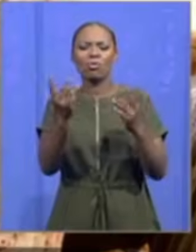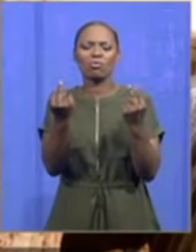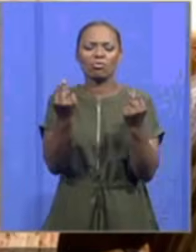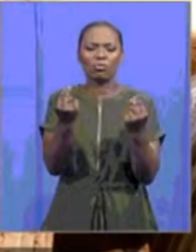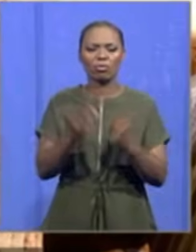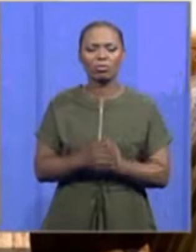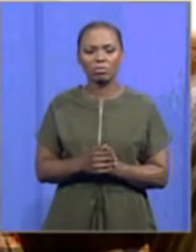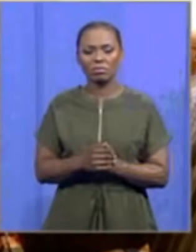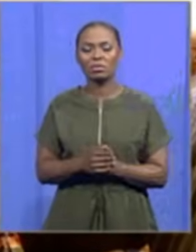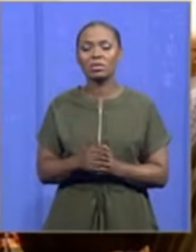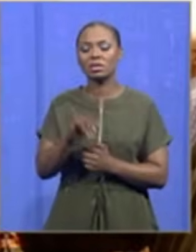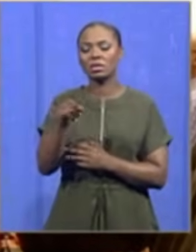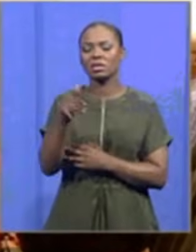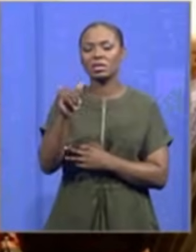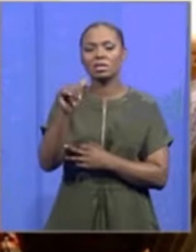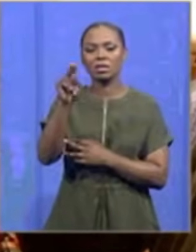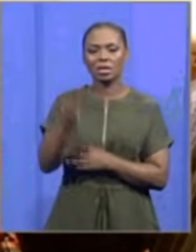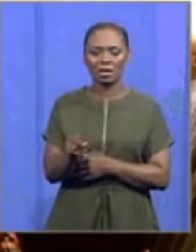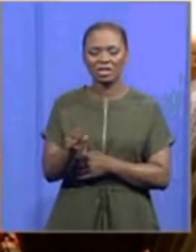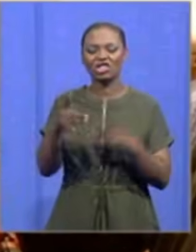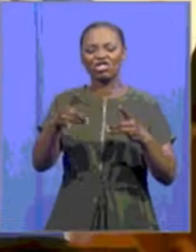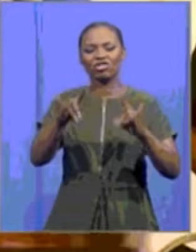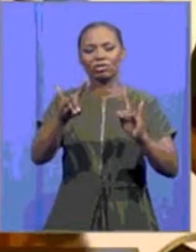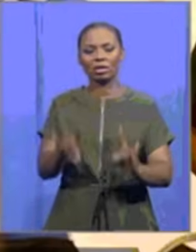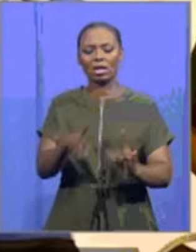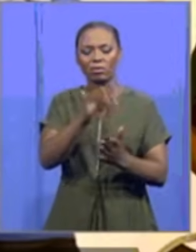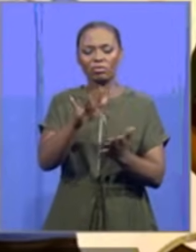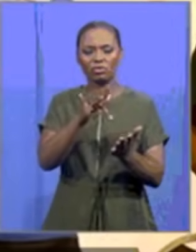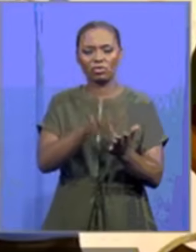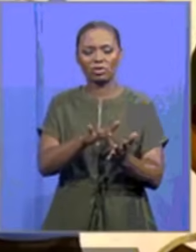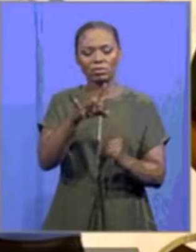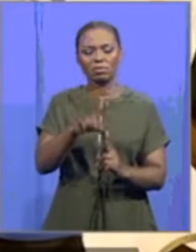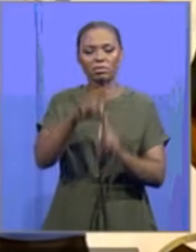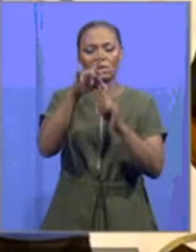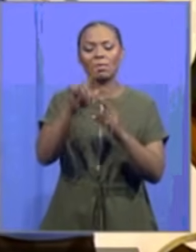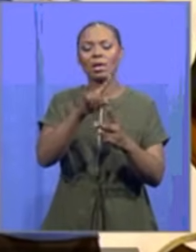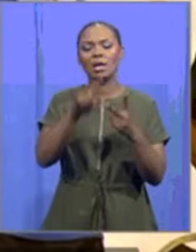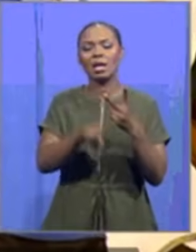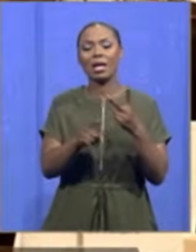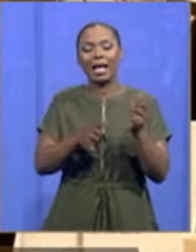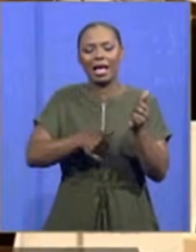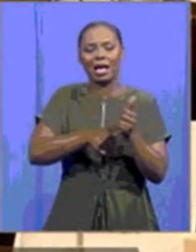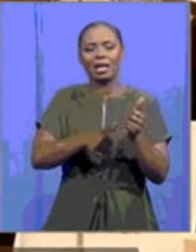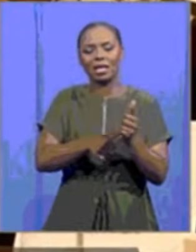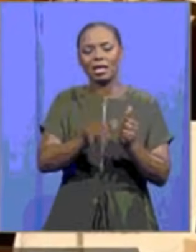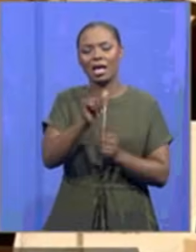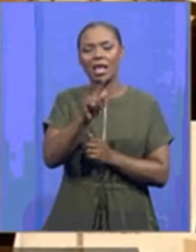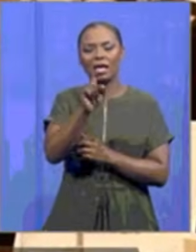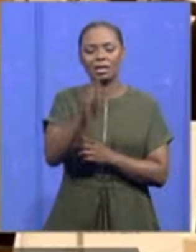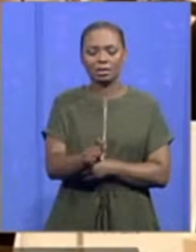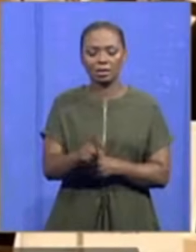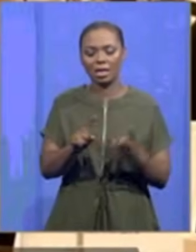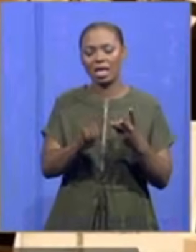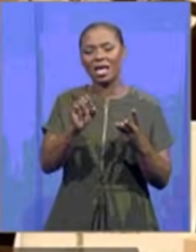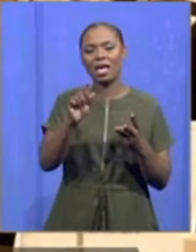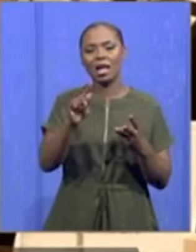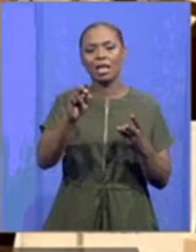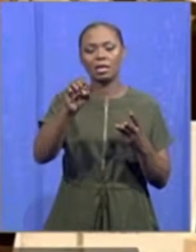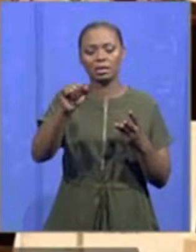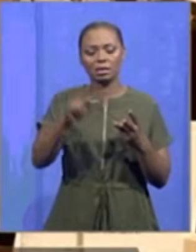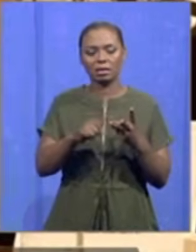Jean Mokola o kgethilwe bjalo ka modulasetulong mola Allen Small e le mothuši wa gagwe. Elzra Krukam o kgethilwe bjalo